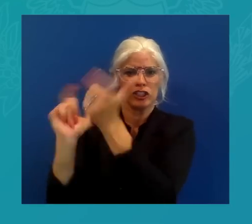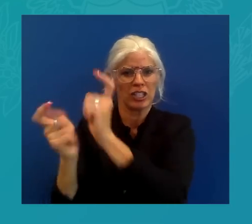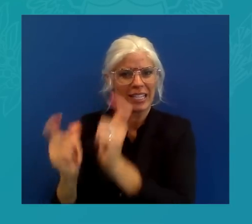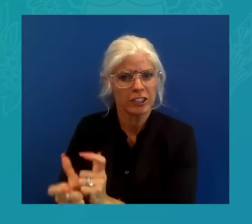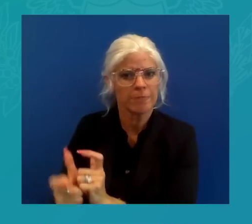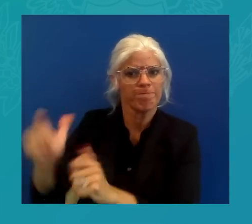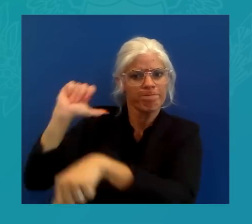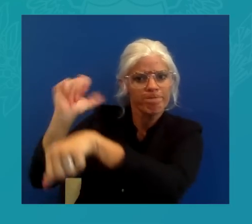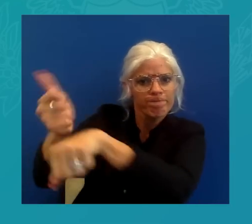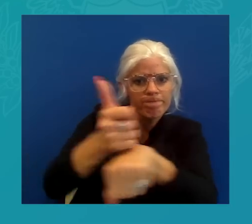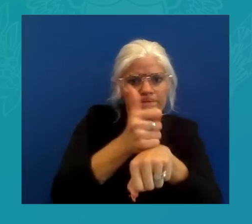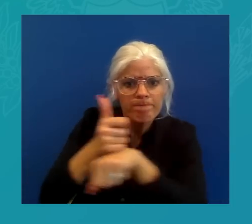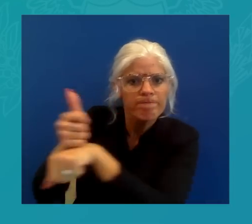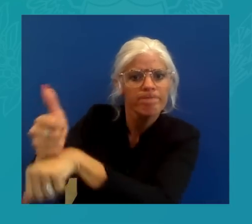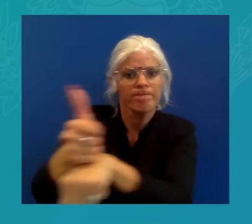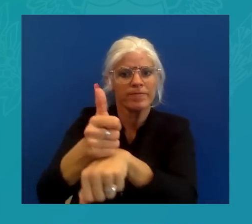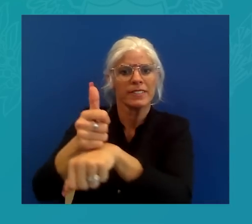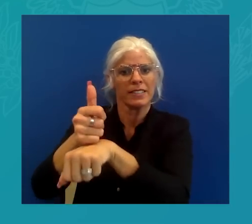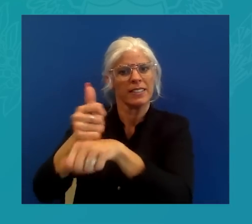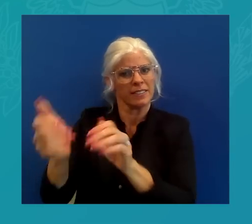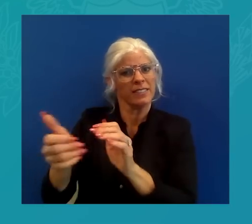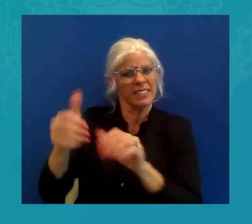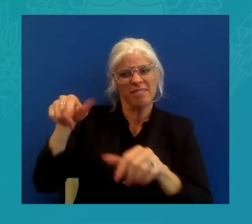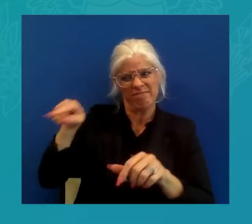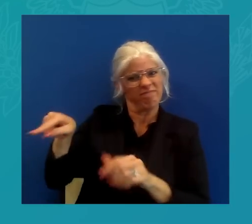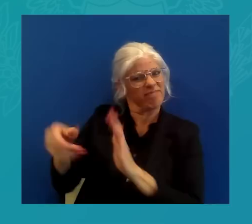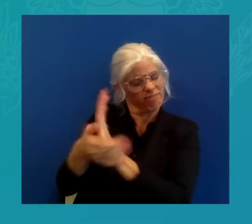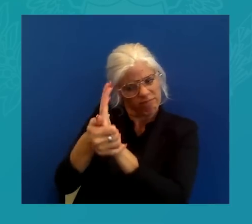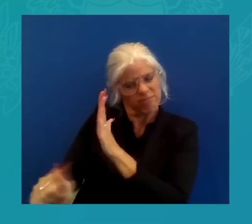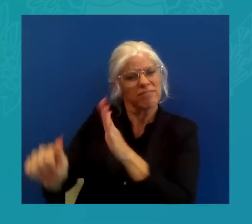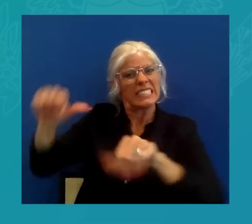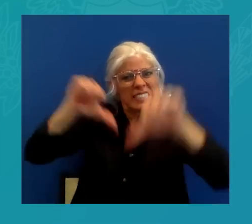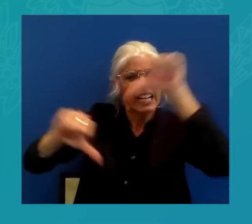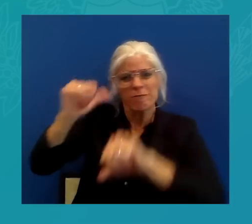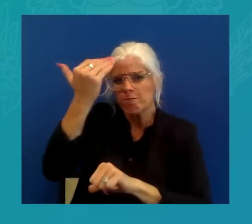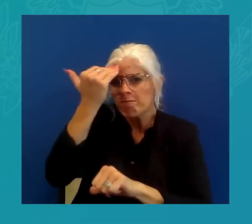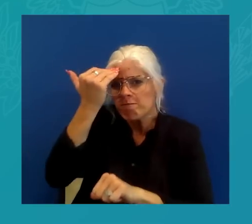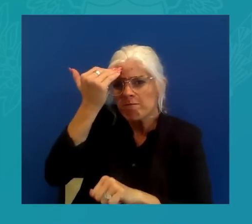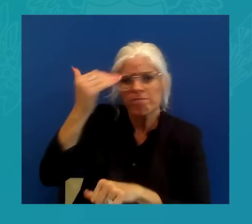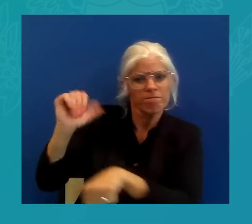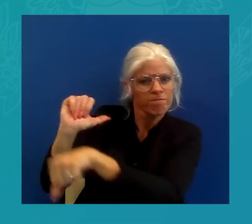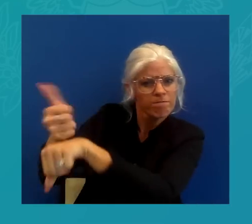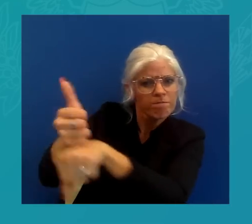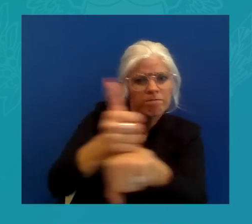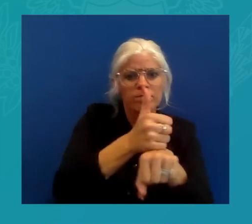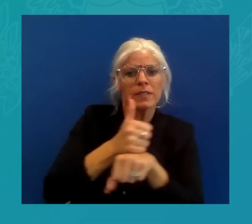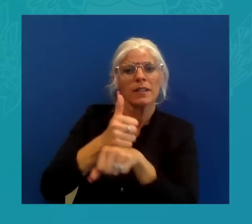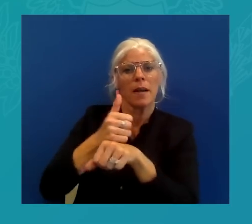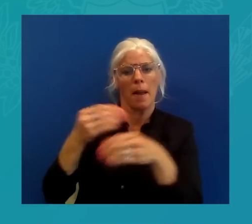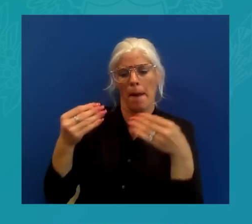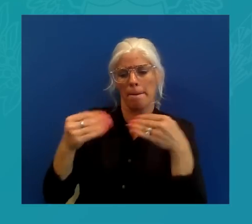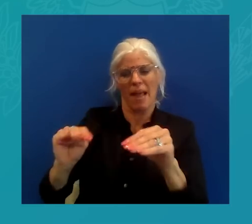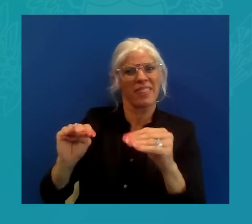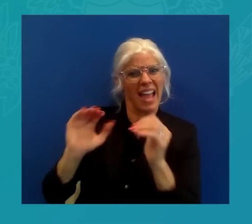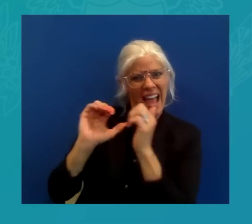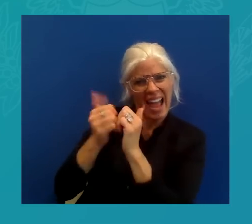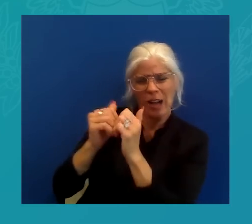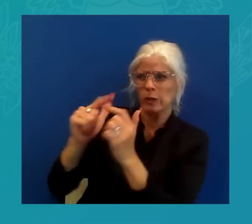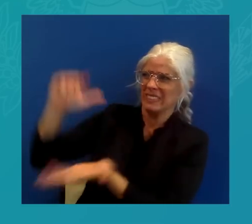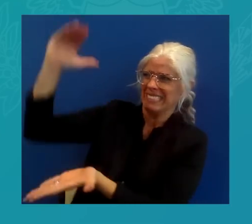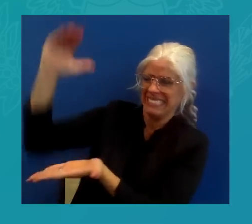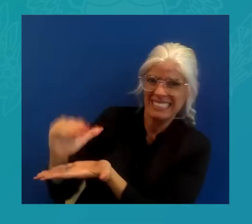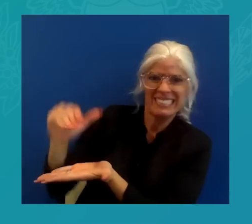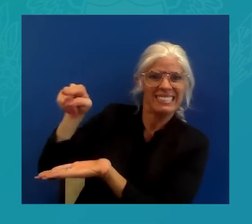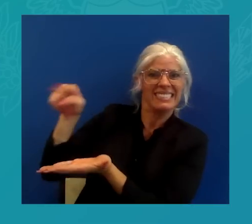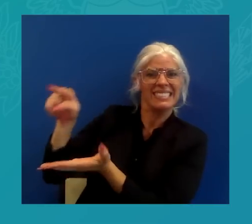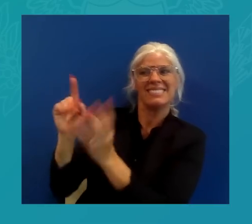Caribbean-based scientific experts to create new climate mitigation and adaptation methods. And in Jamaica, we